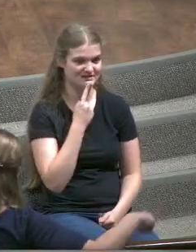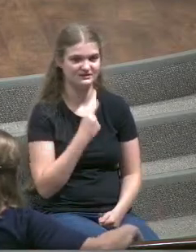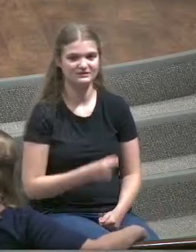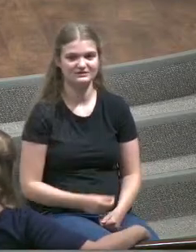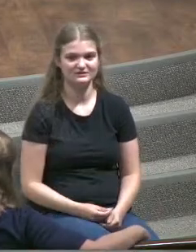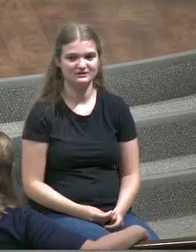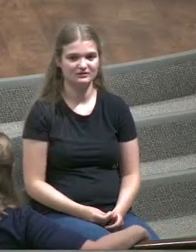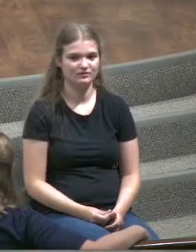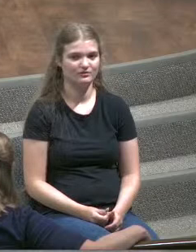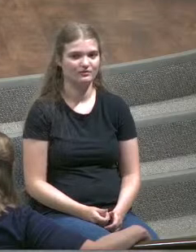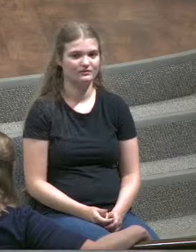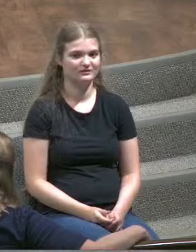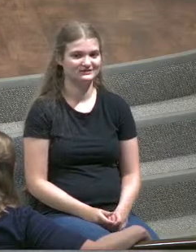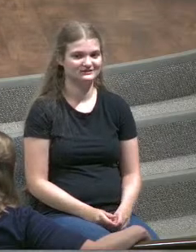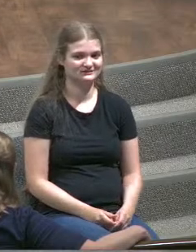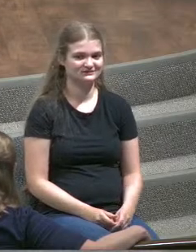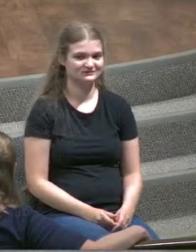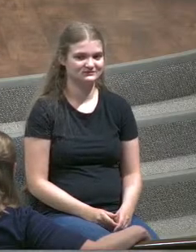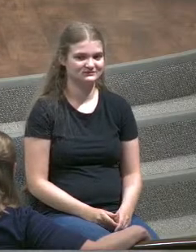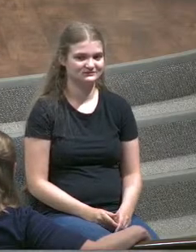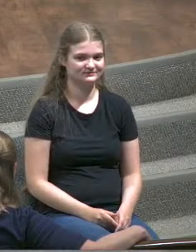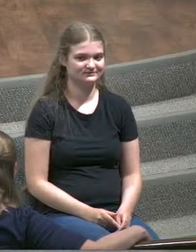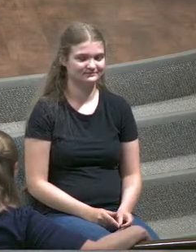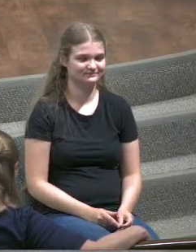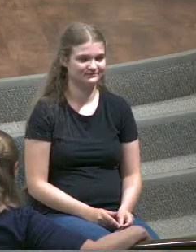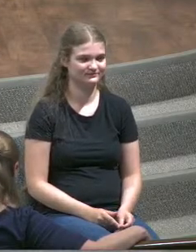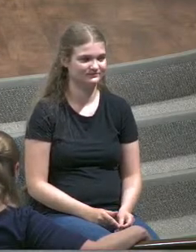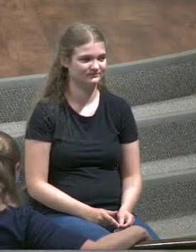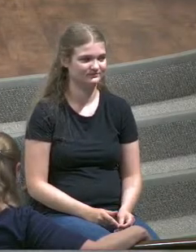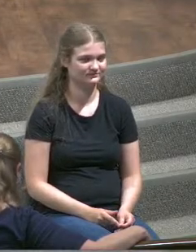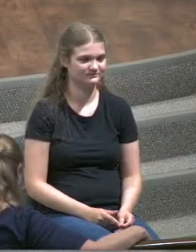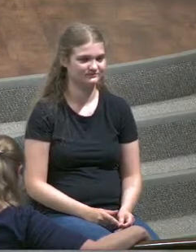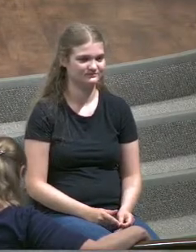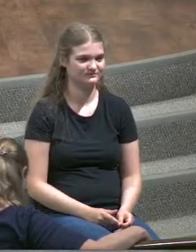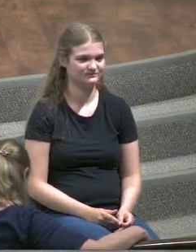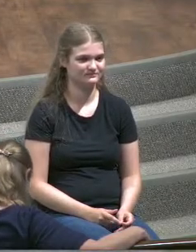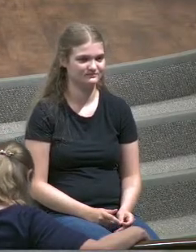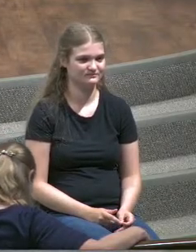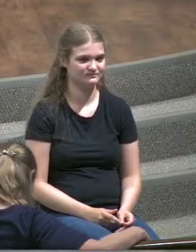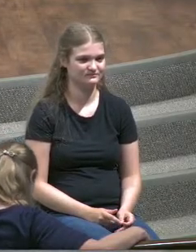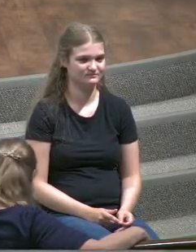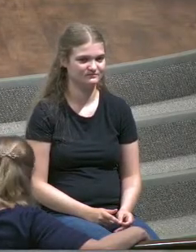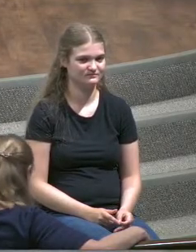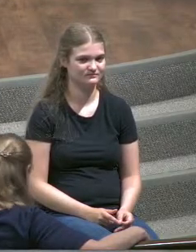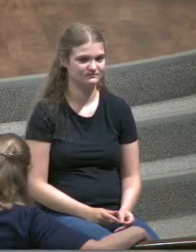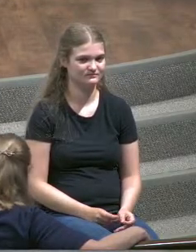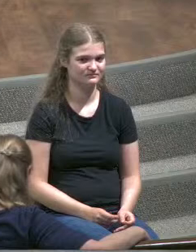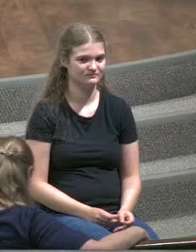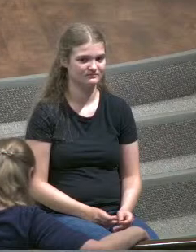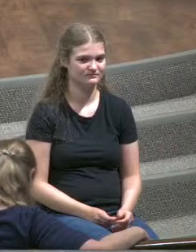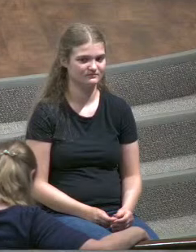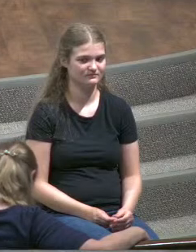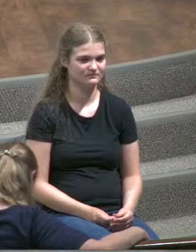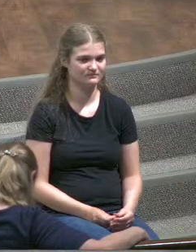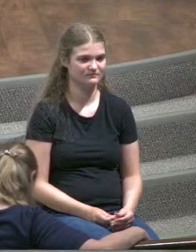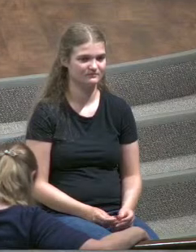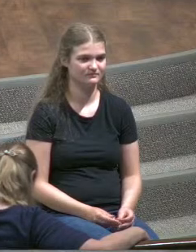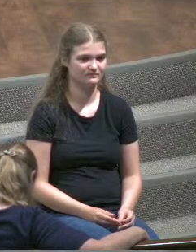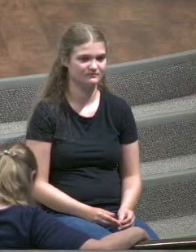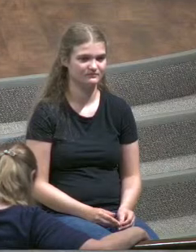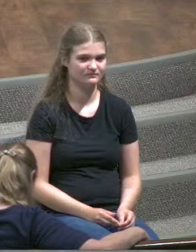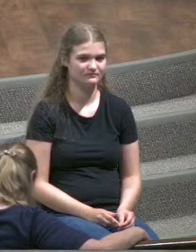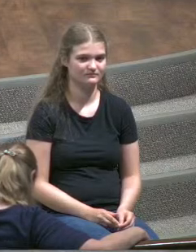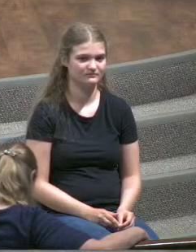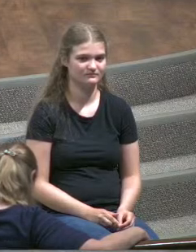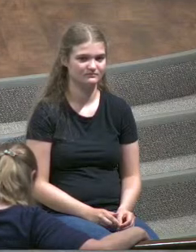saw a man blind from birth. Okay? And the disciples asked him, Rabbi just means teacher, who sinned,